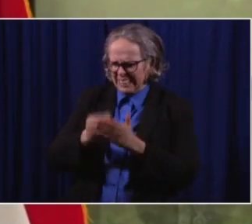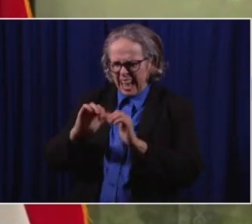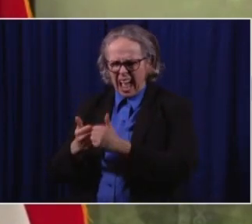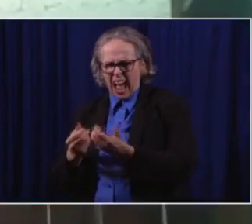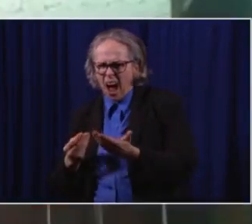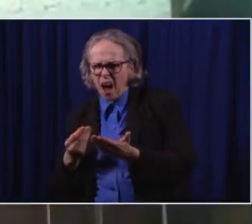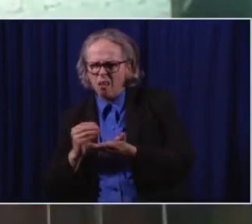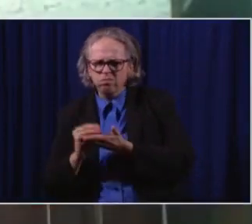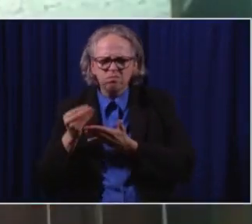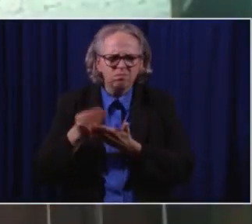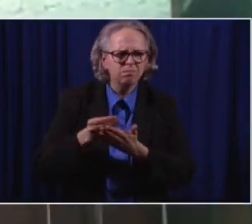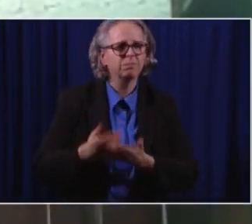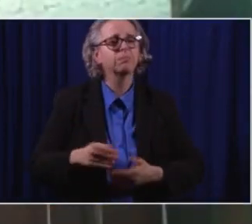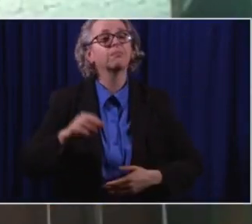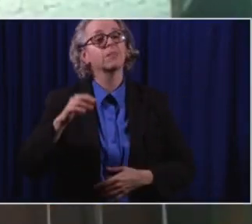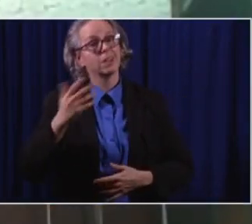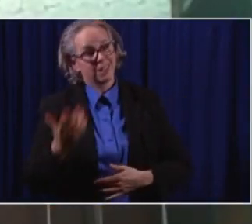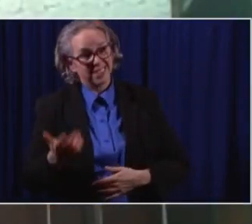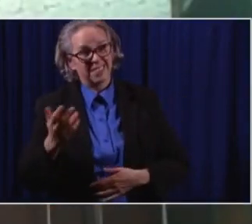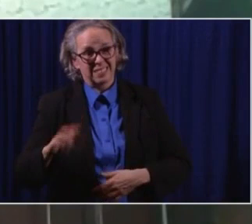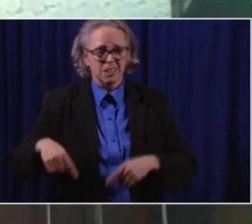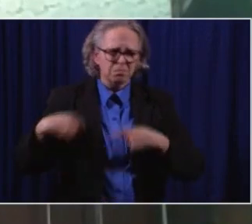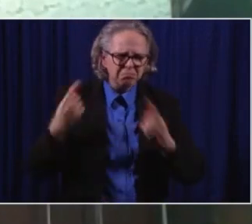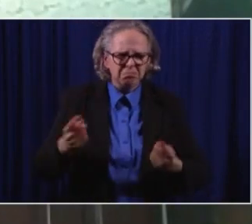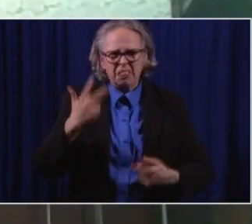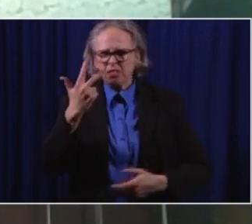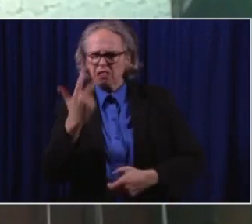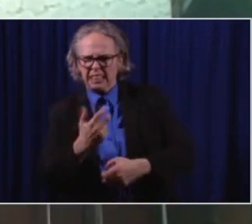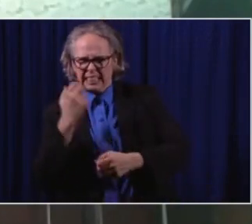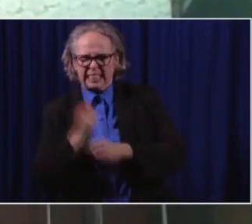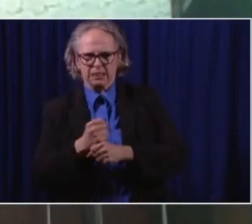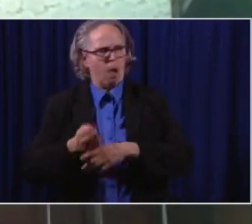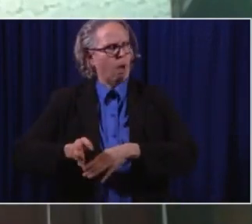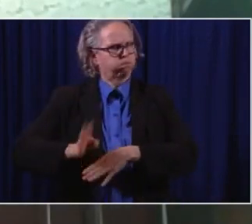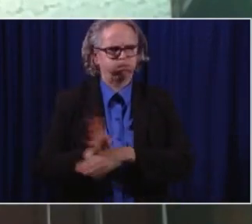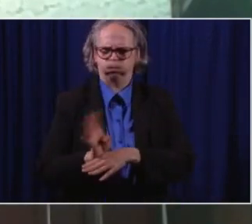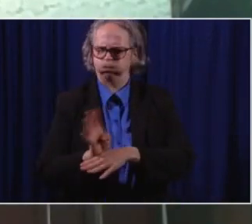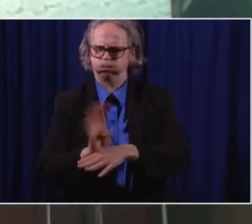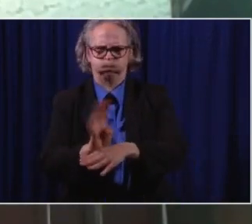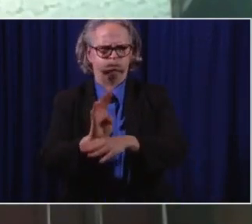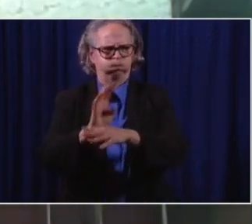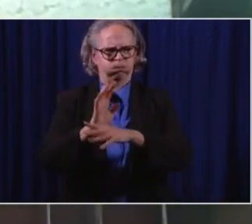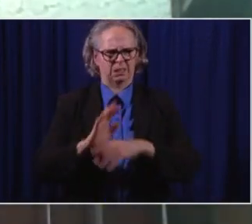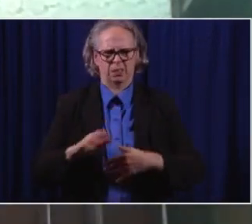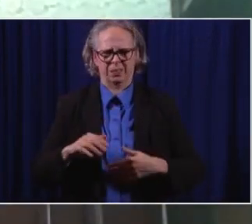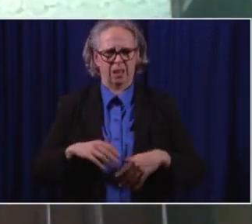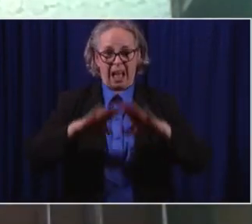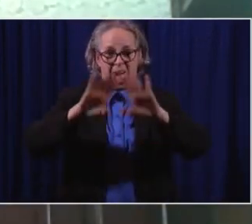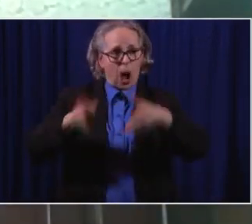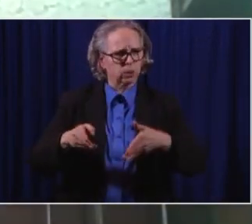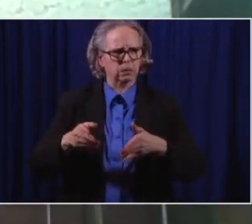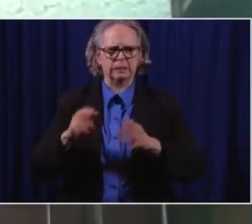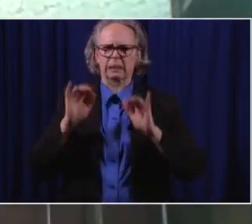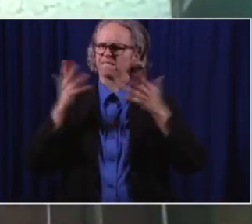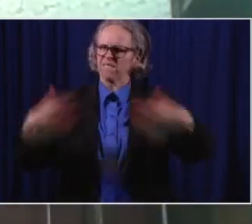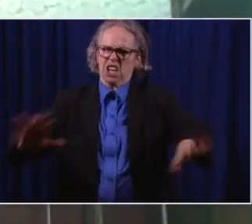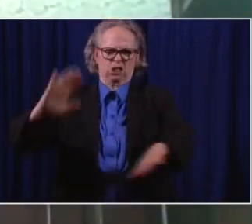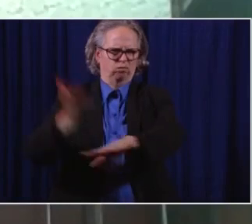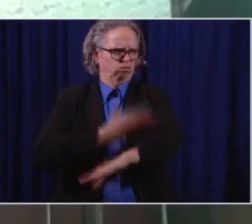Well, we've done a lot here the past 2 or 3 years. We have done a complete restoration of the Harding home, so it will look as